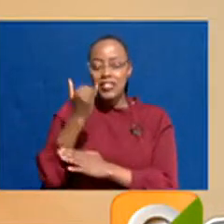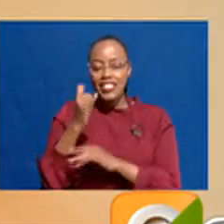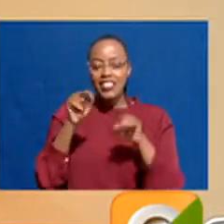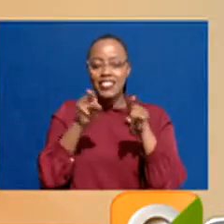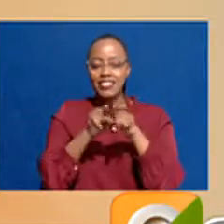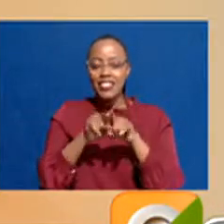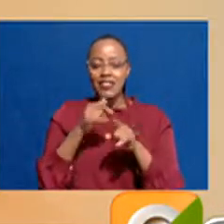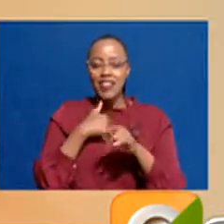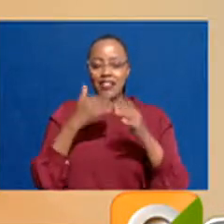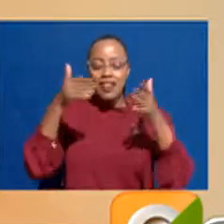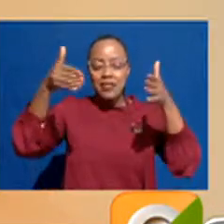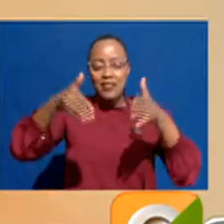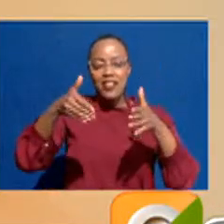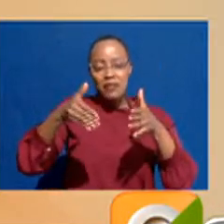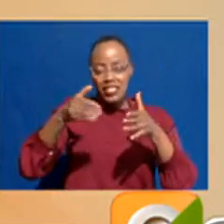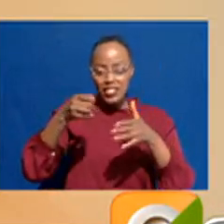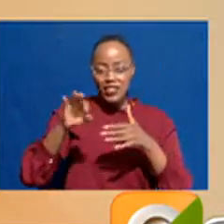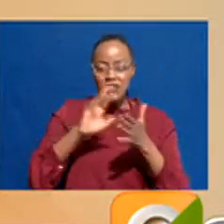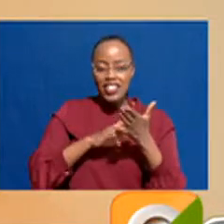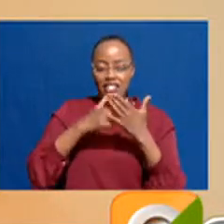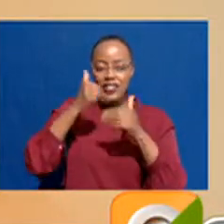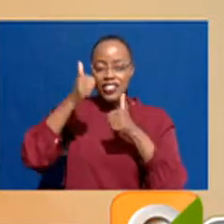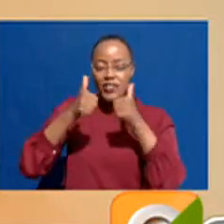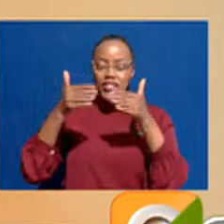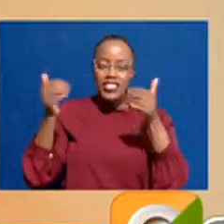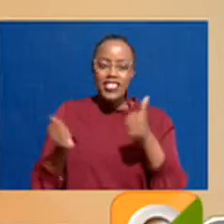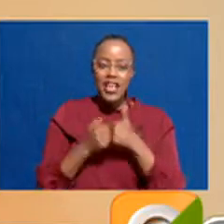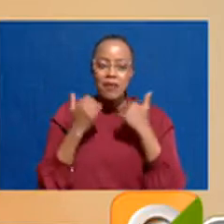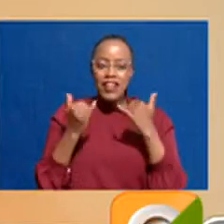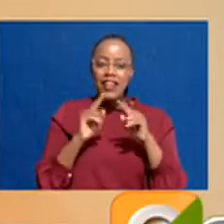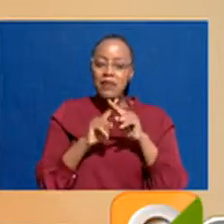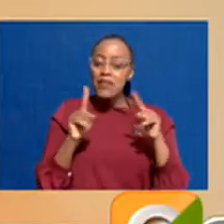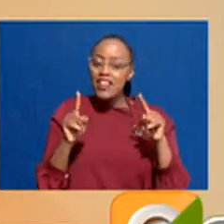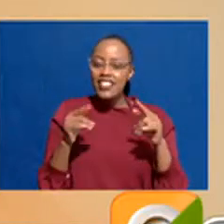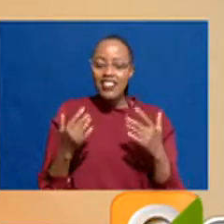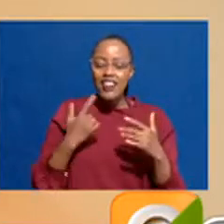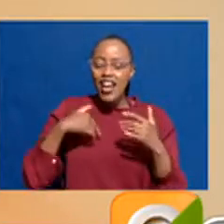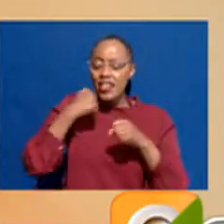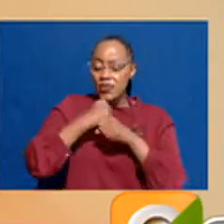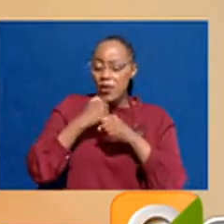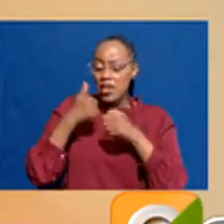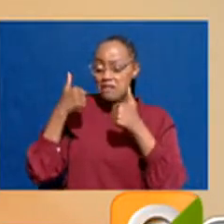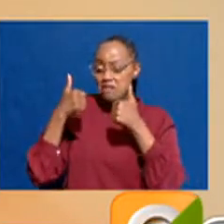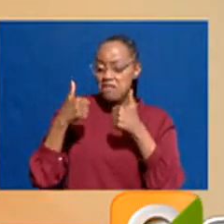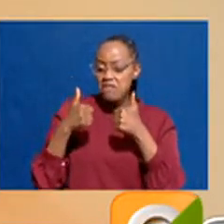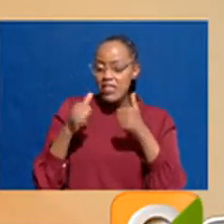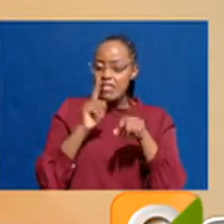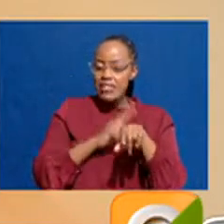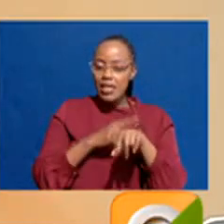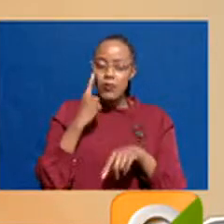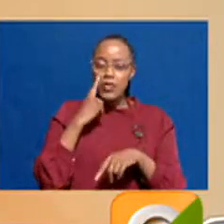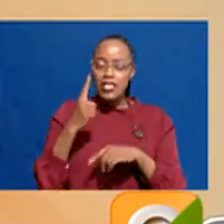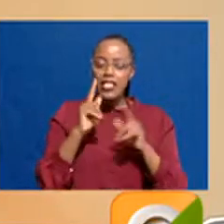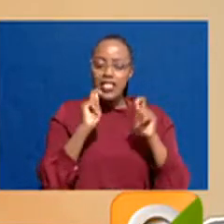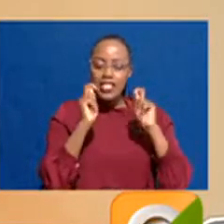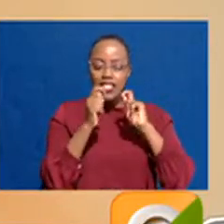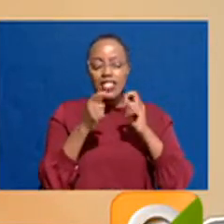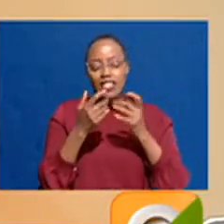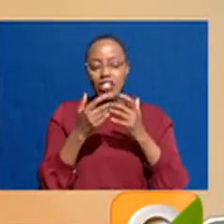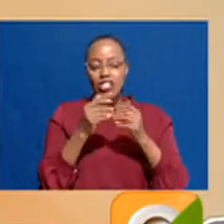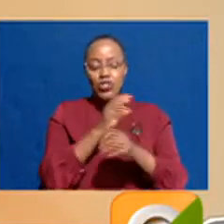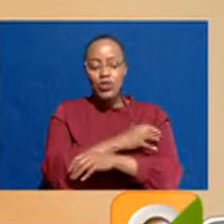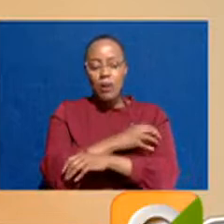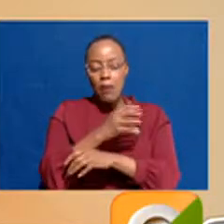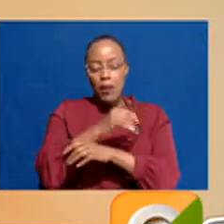as there's availability of resources, that happens. But are we doing so well, especially when you see transitions of power in